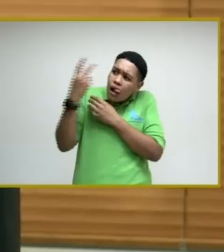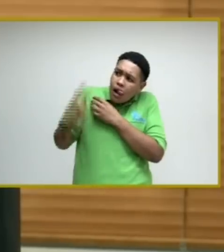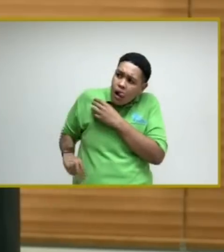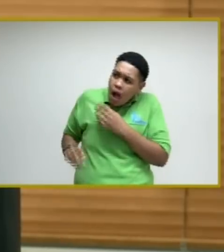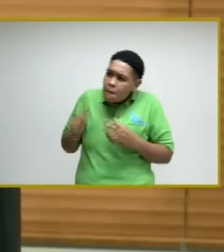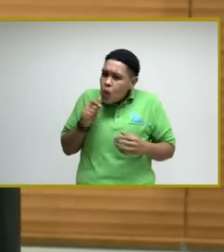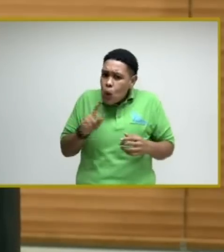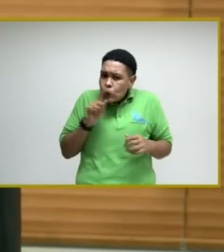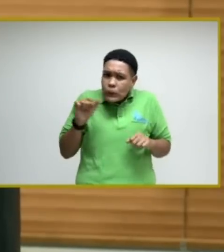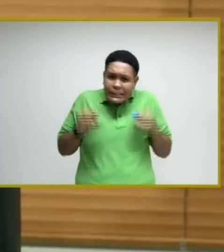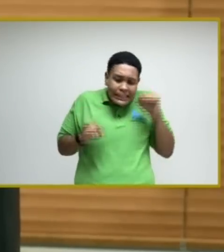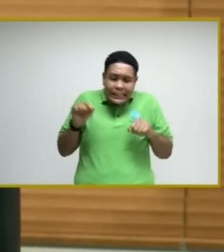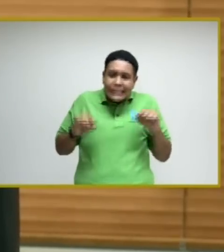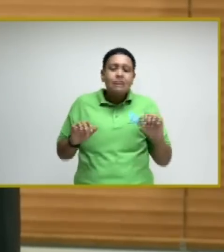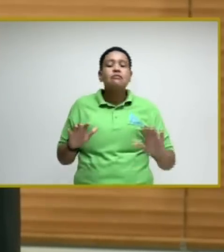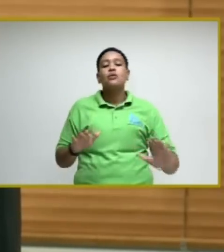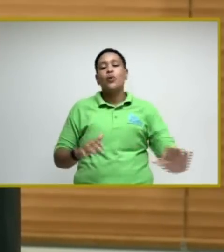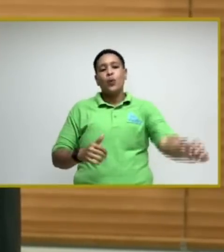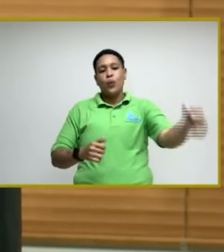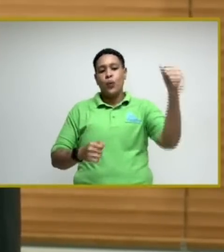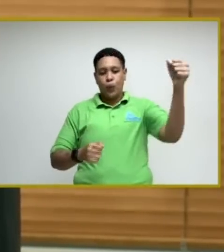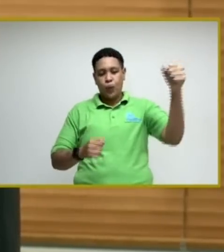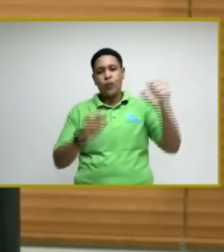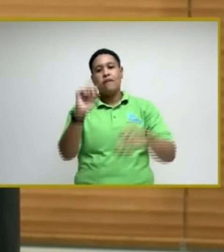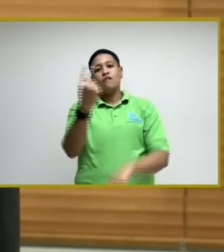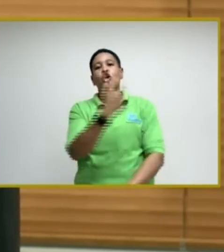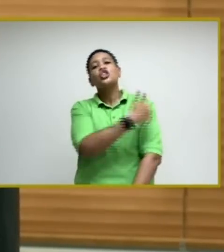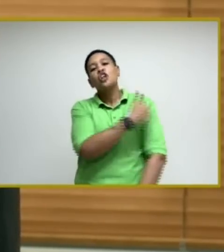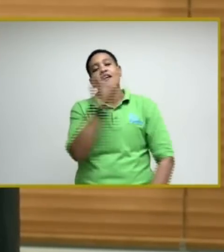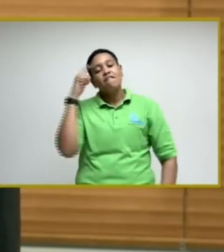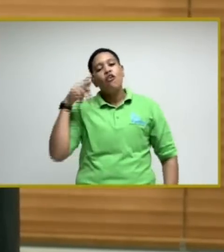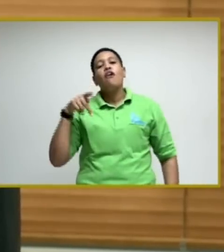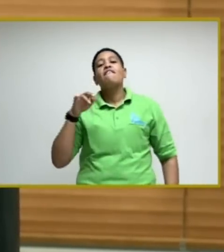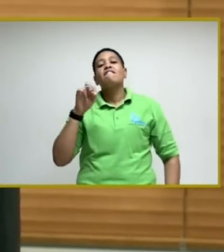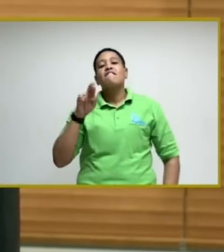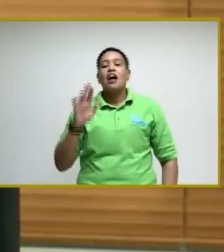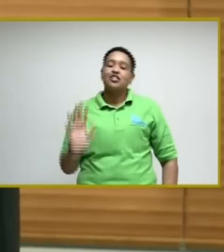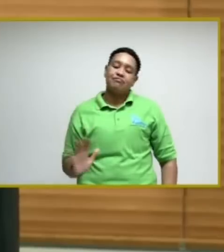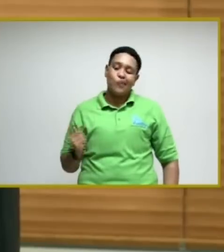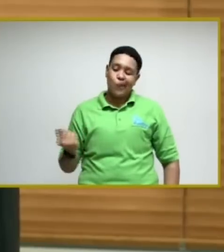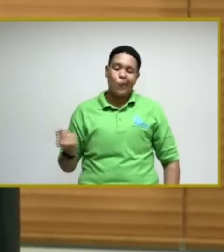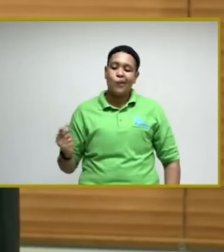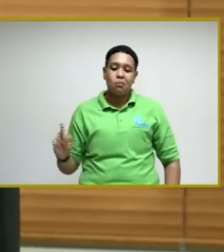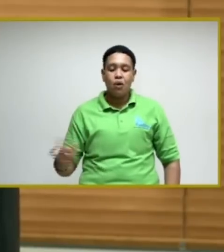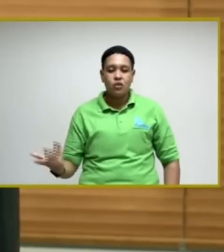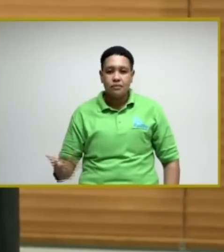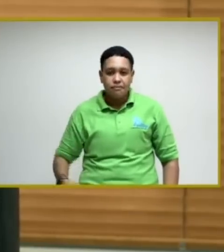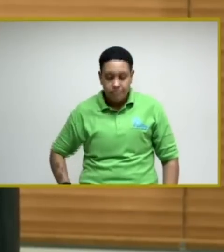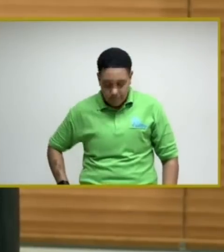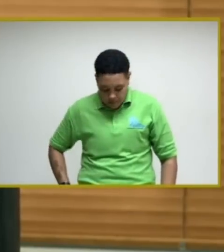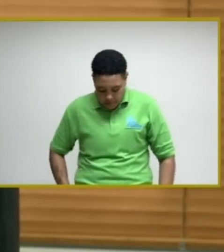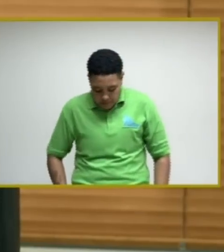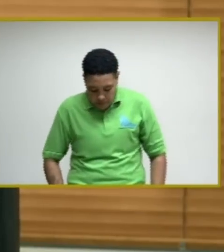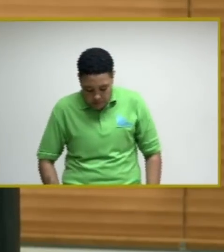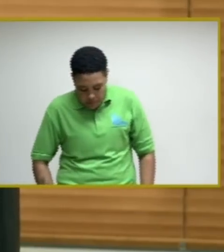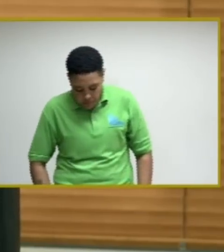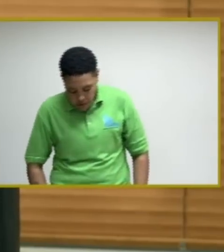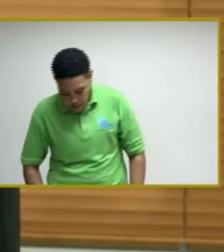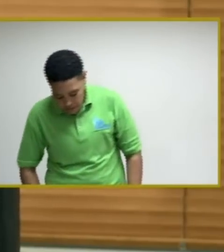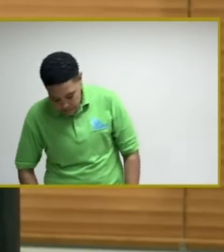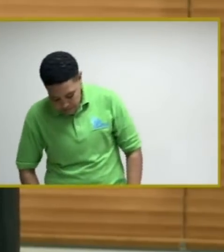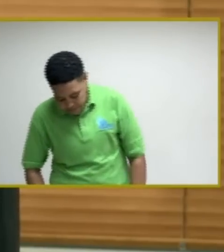the shipment of the second shipment of the Pfizer vaccines, we will be restricting the remaining